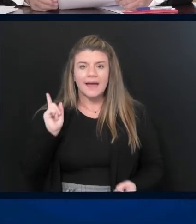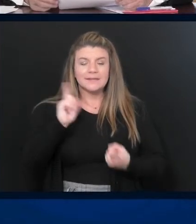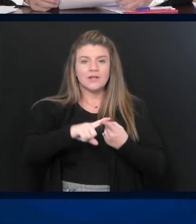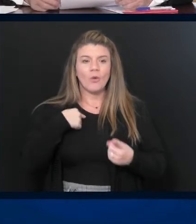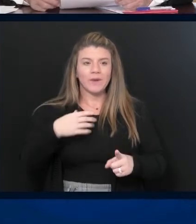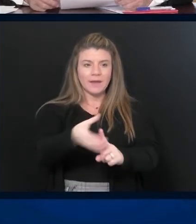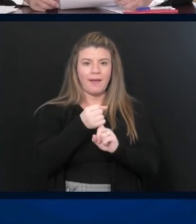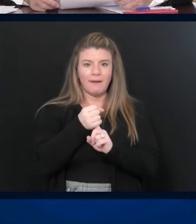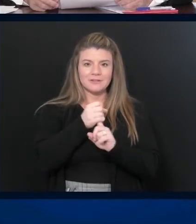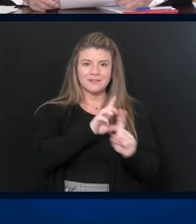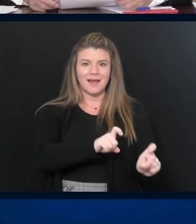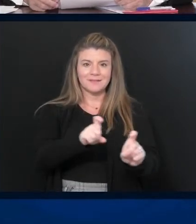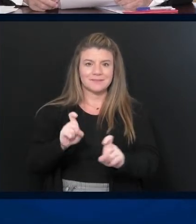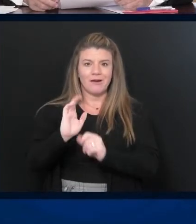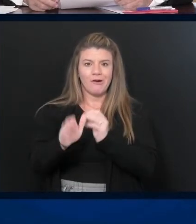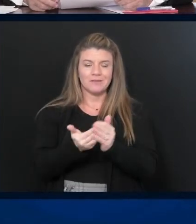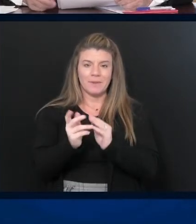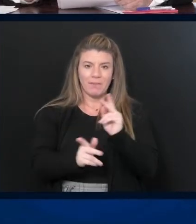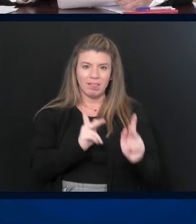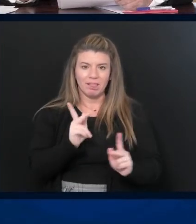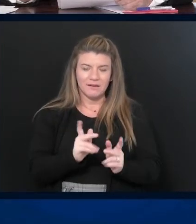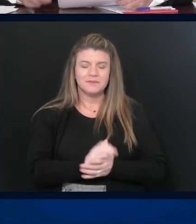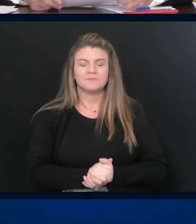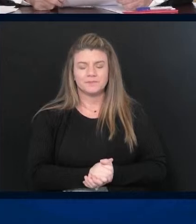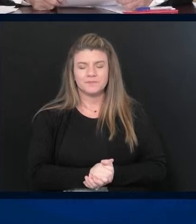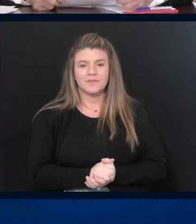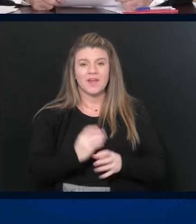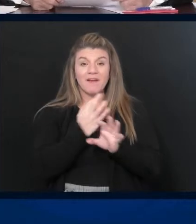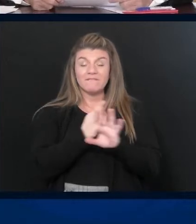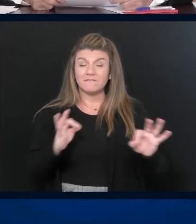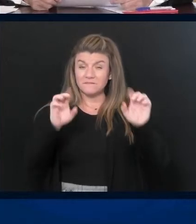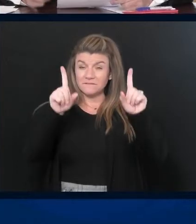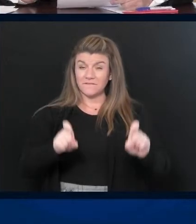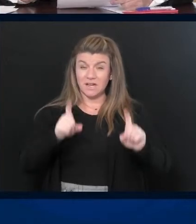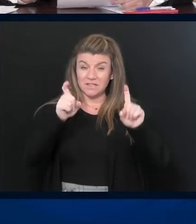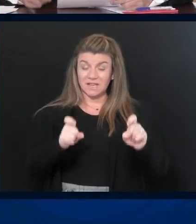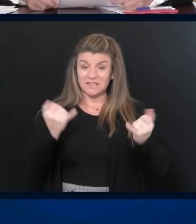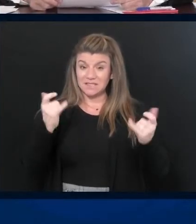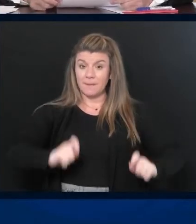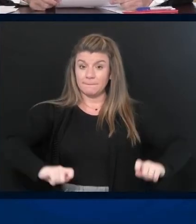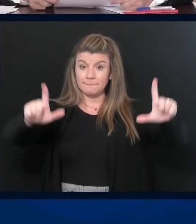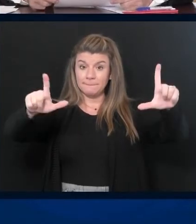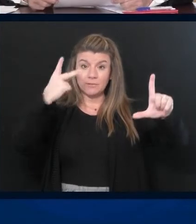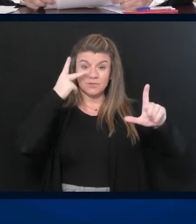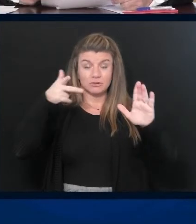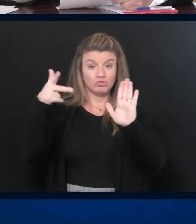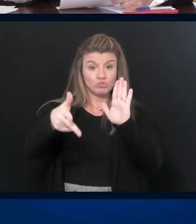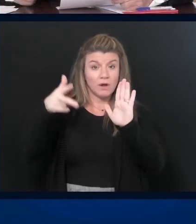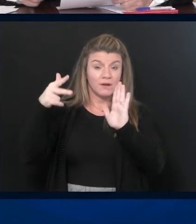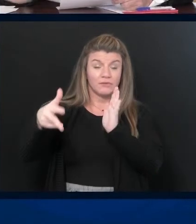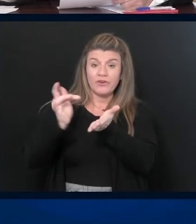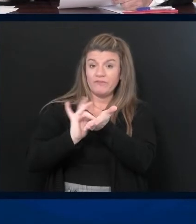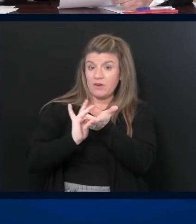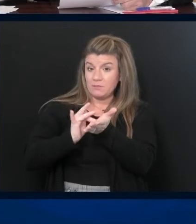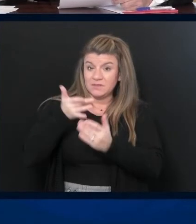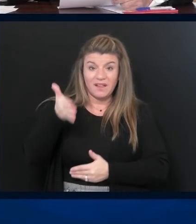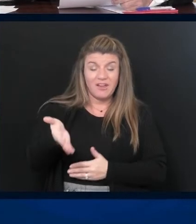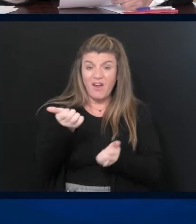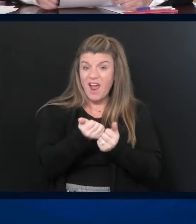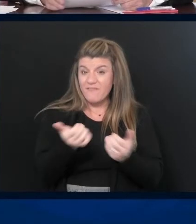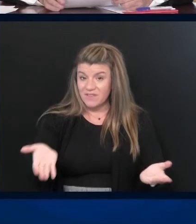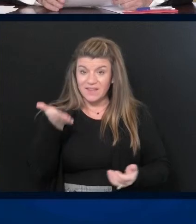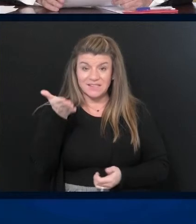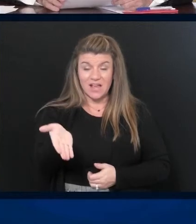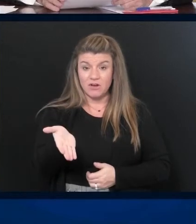catch it with these people. Free testing is all up there. The drive-through pharmacy stuff is all up